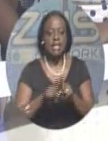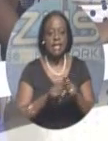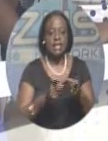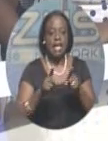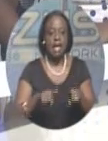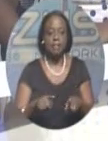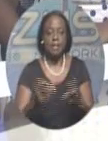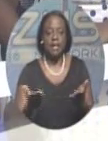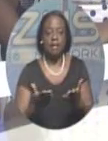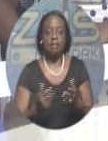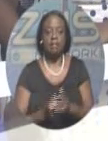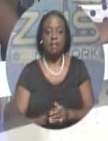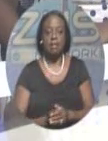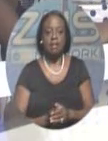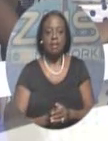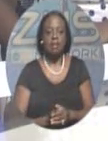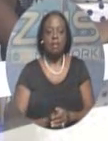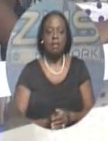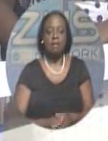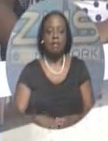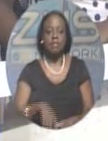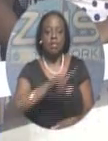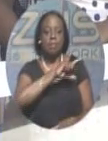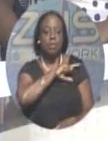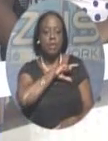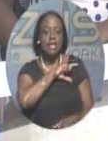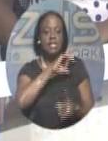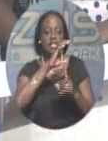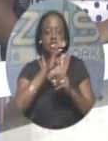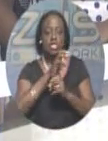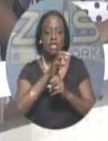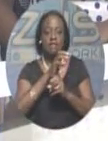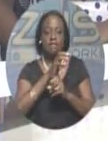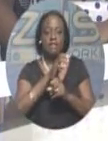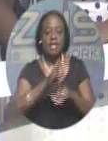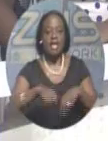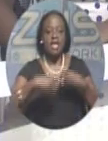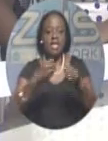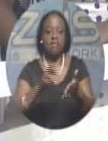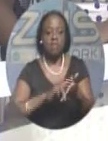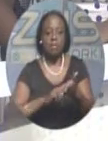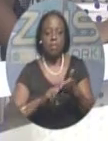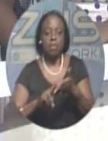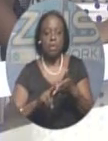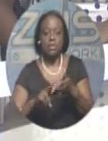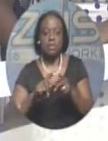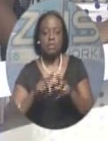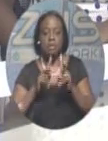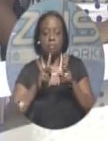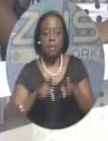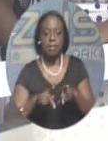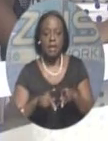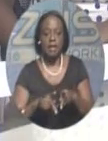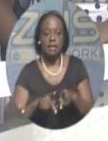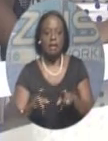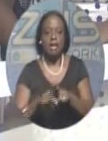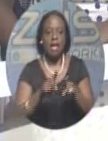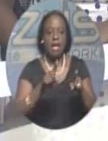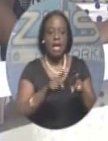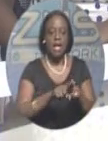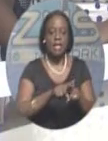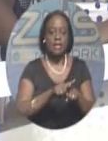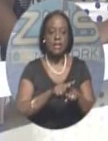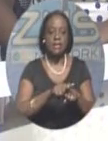Now, the police chief gave a report to the nation following the passage of Monster Matthew as it moved through New